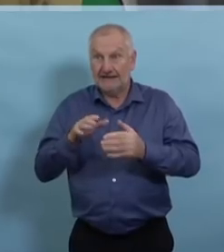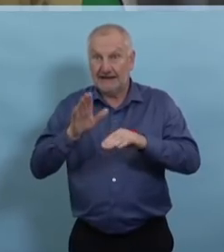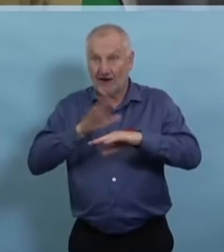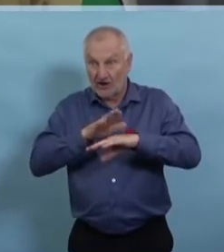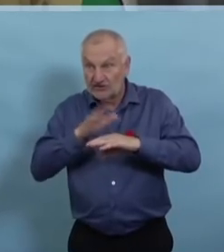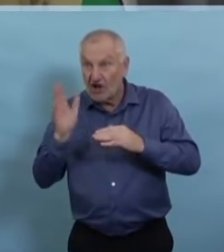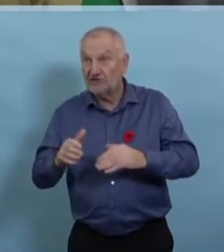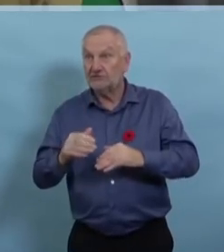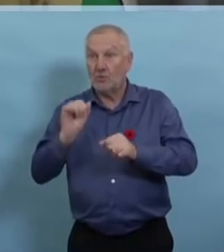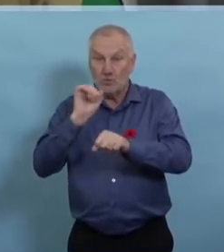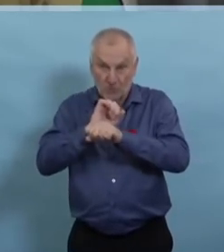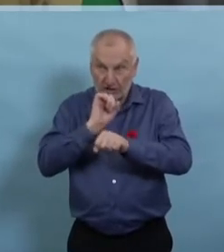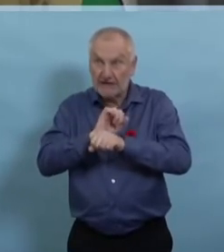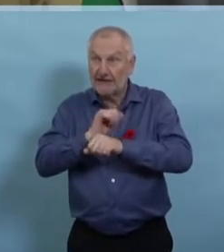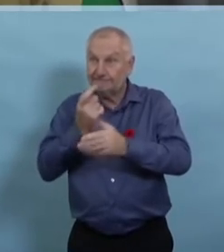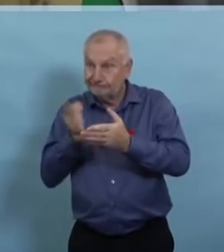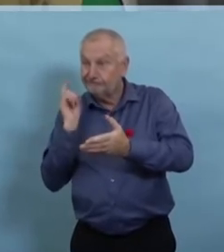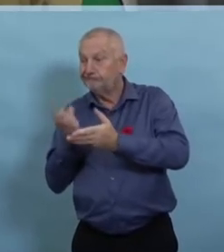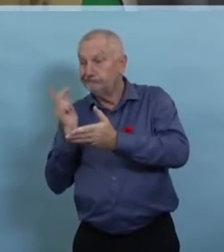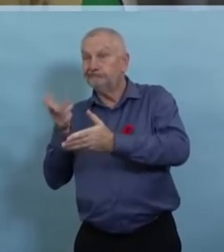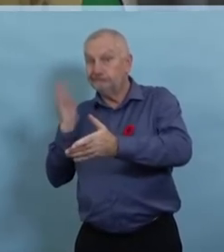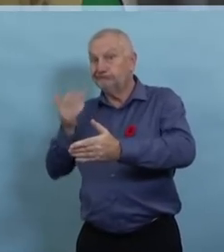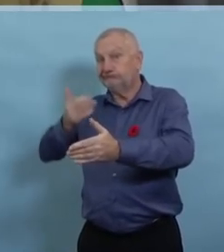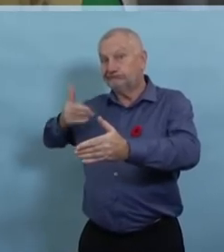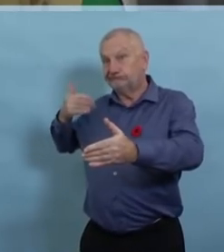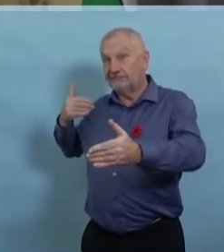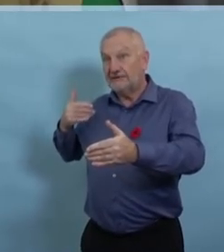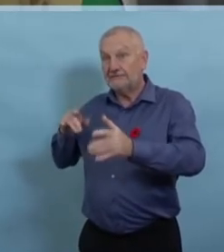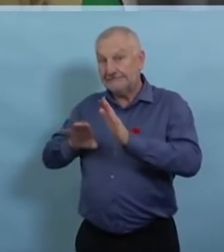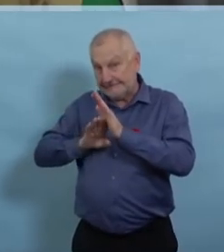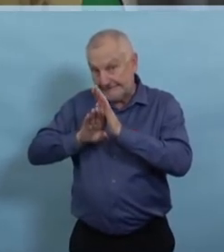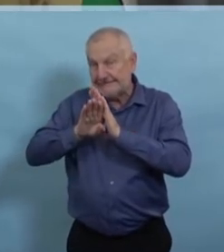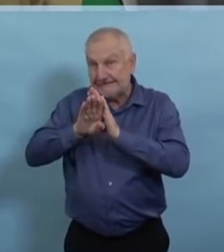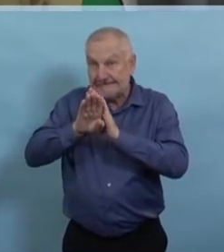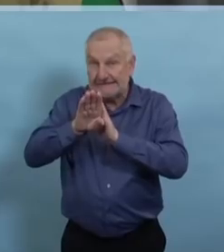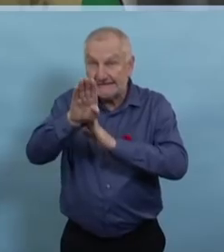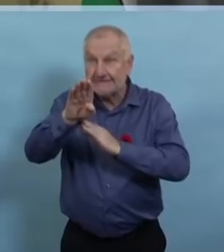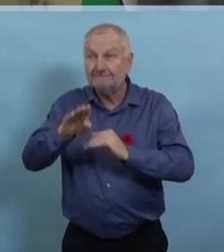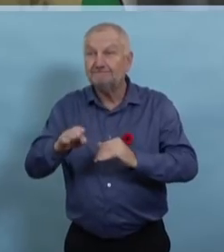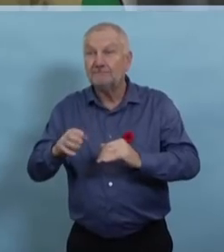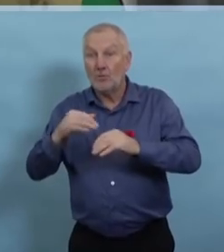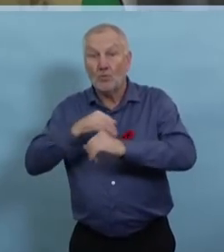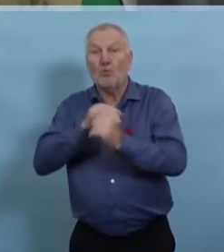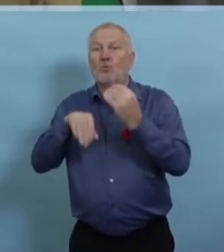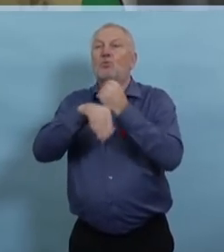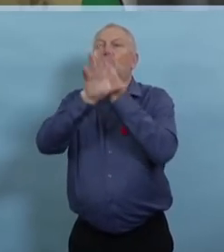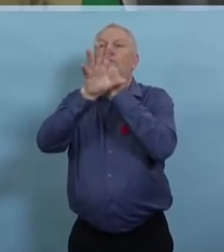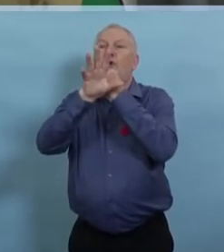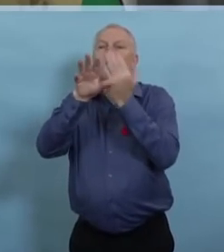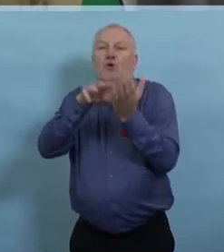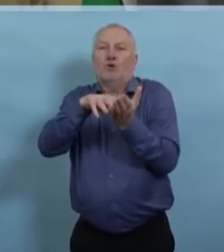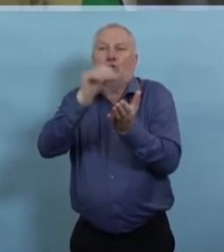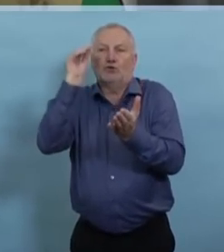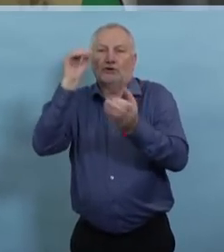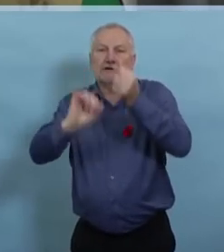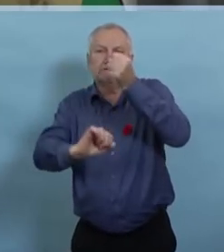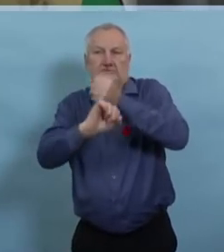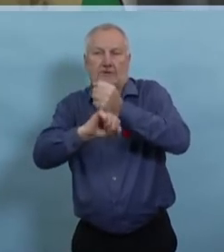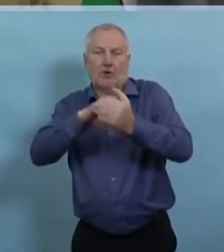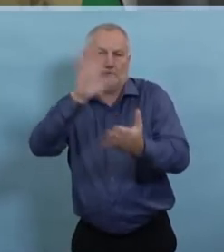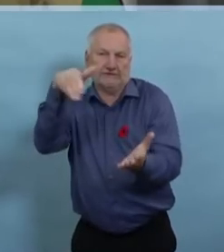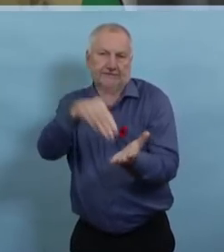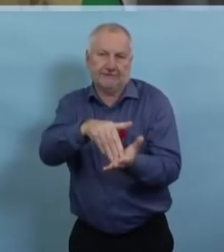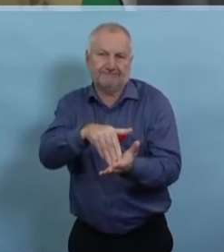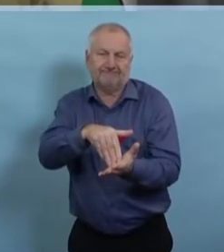weeks in the development of this remote learning support center. And